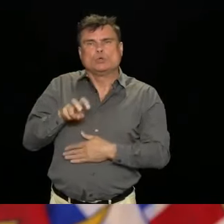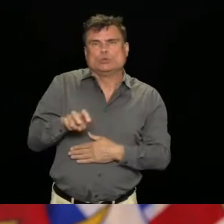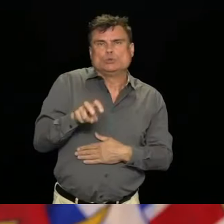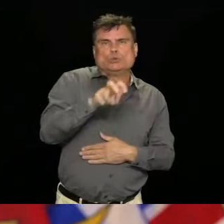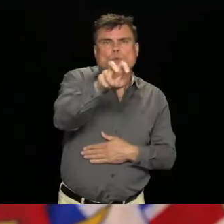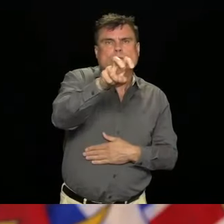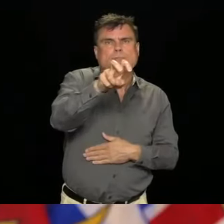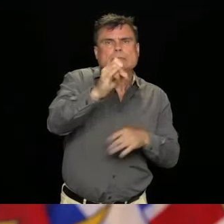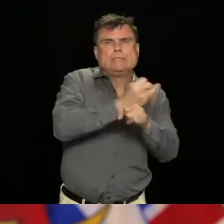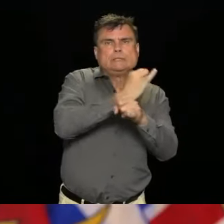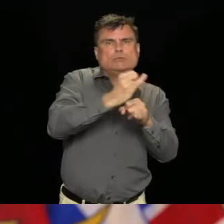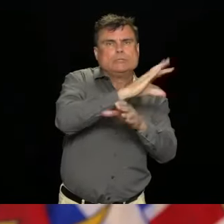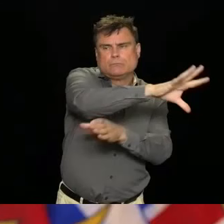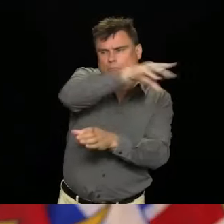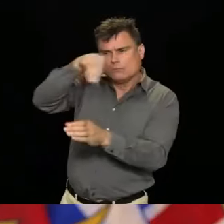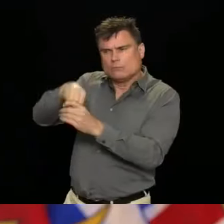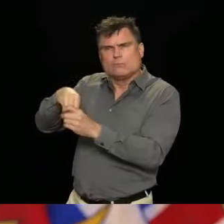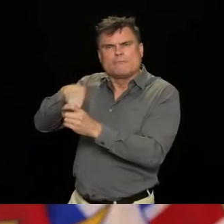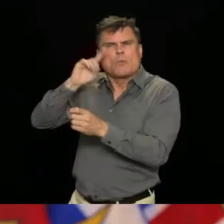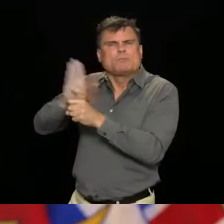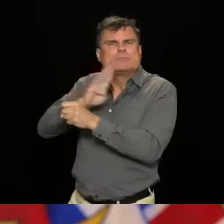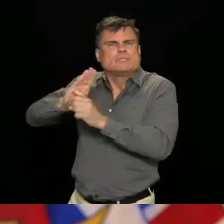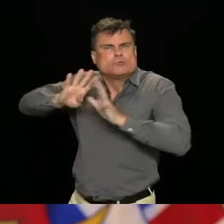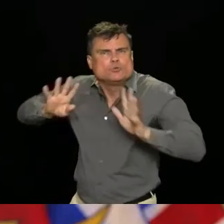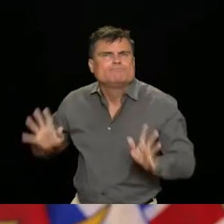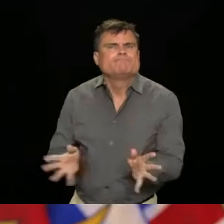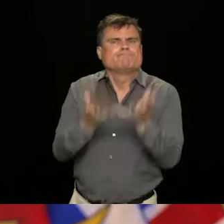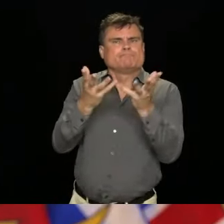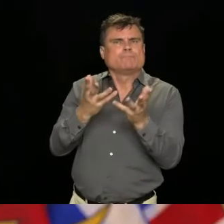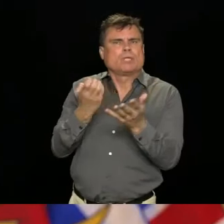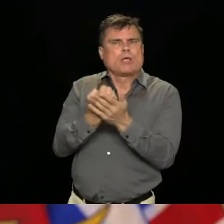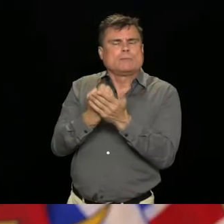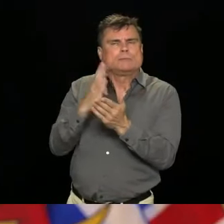area that you've been focusing on this morning in these numbers.